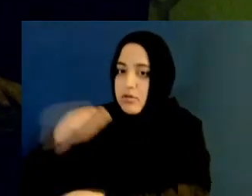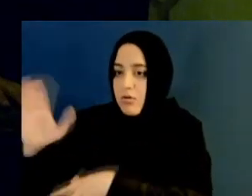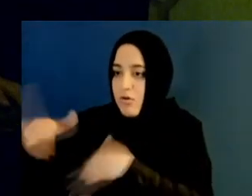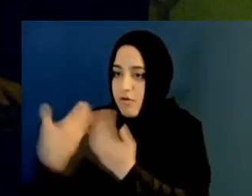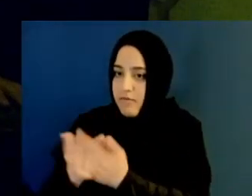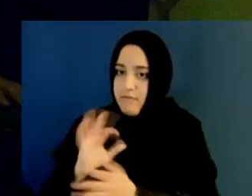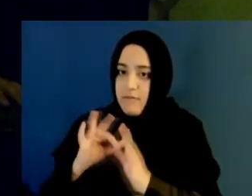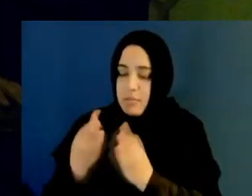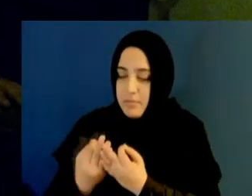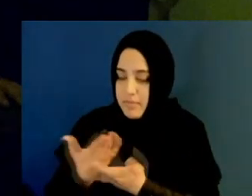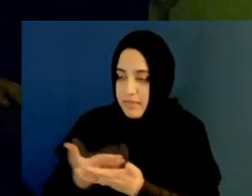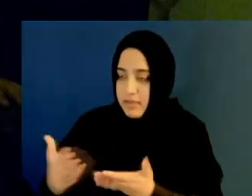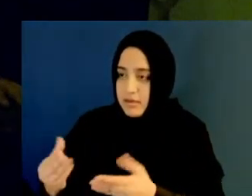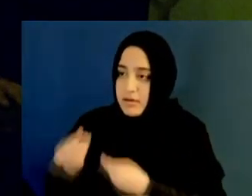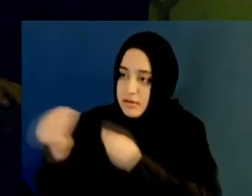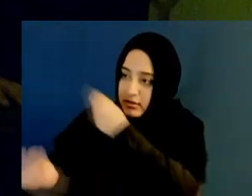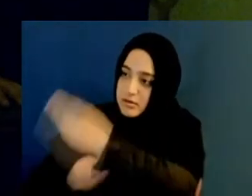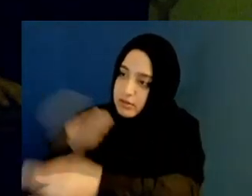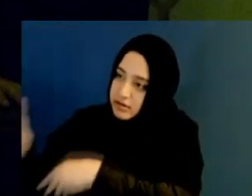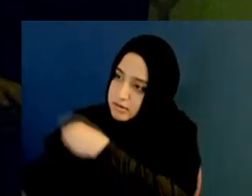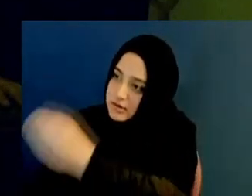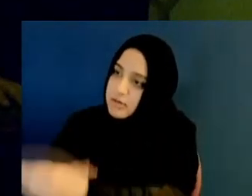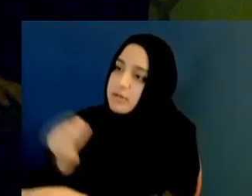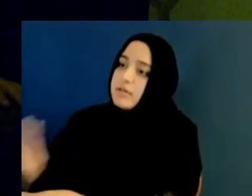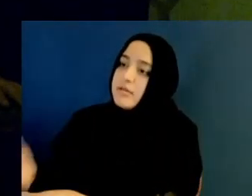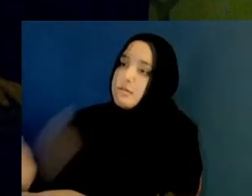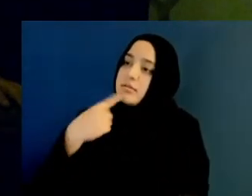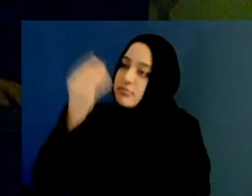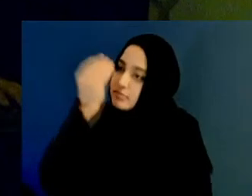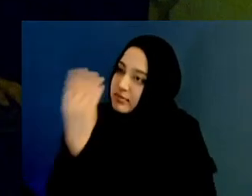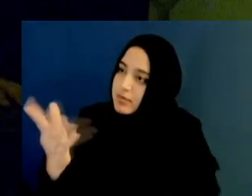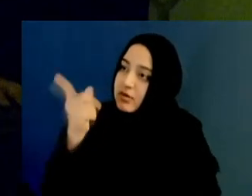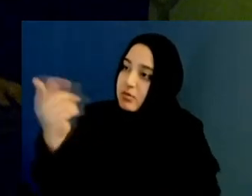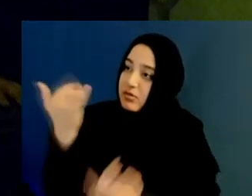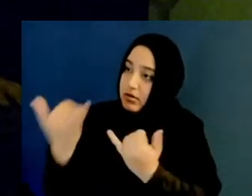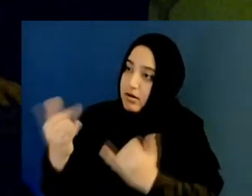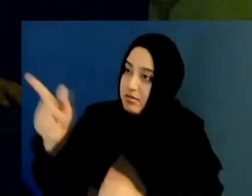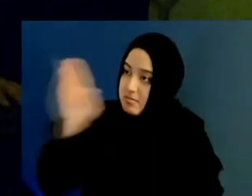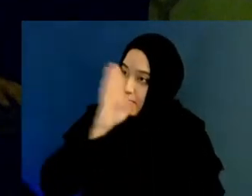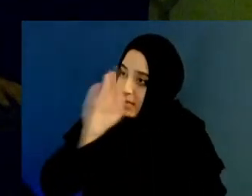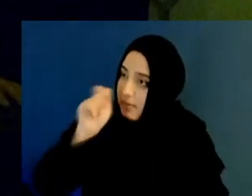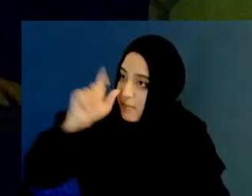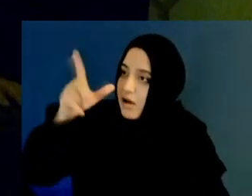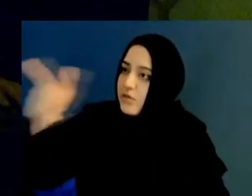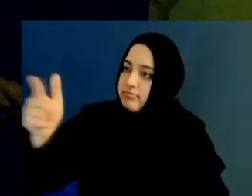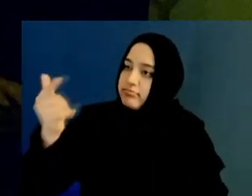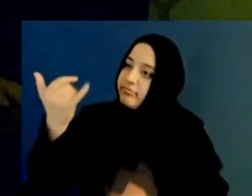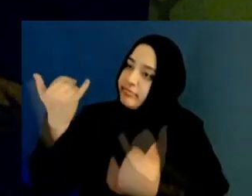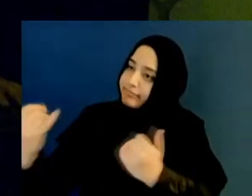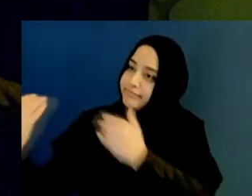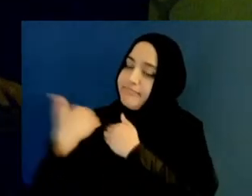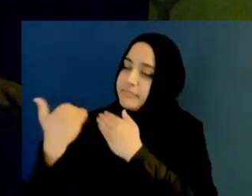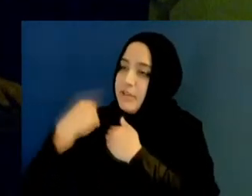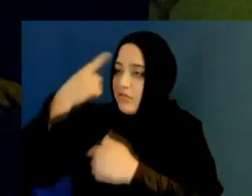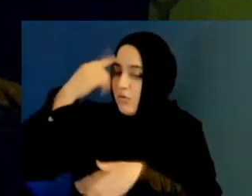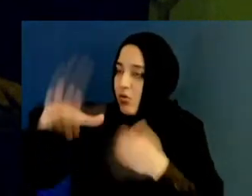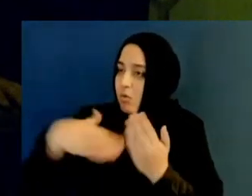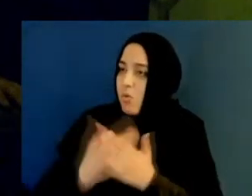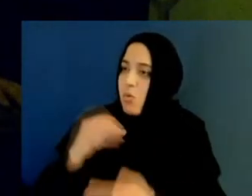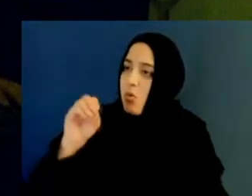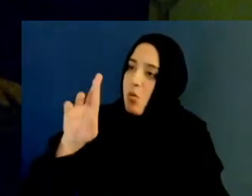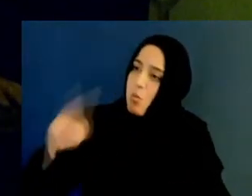orphan, of the orphans and the women of Bani Hashim. Imam Sajjad then gives him the